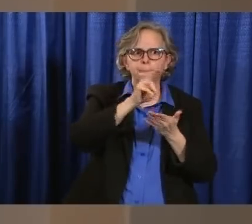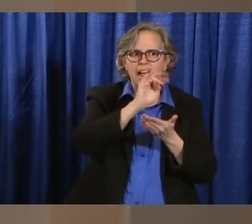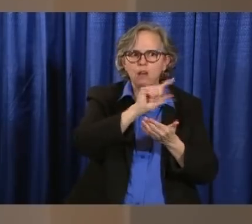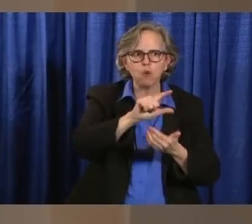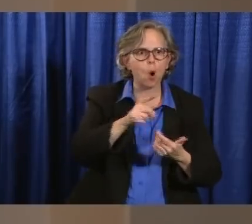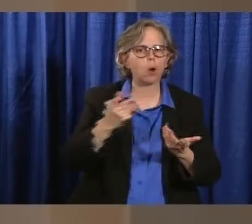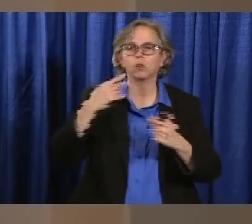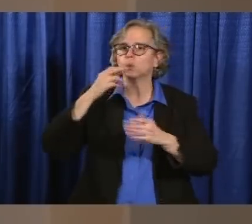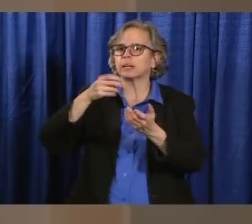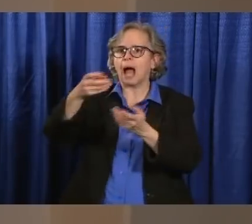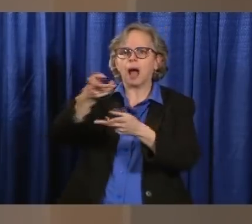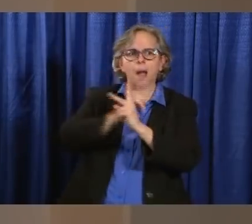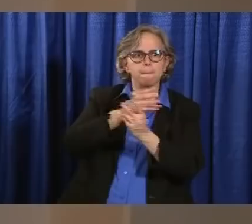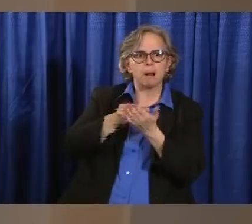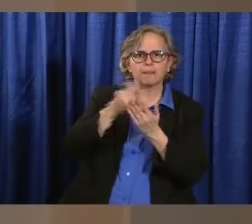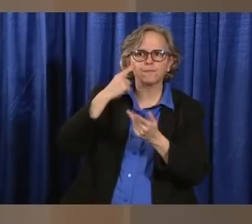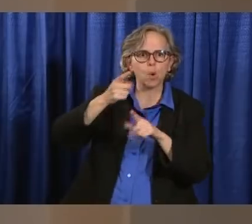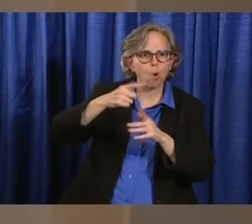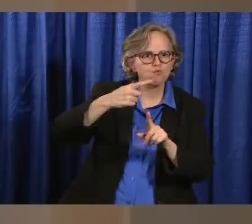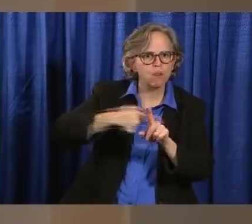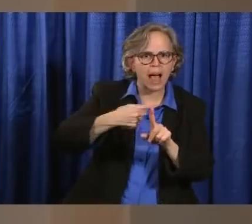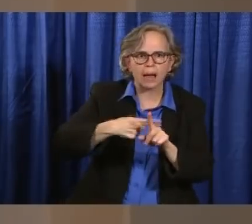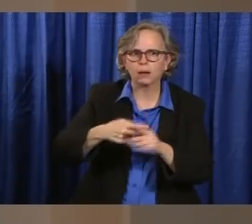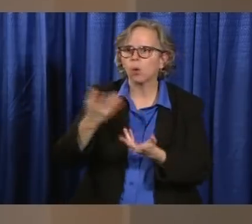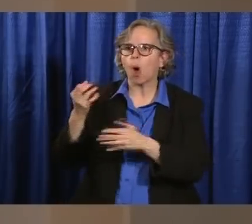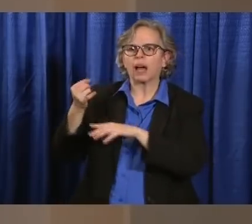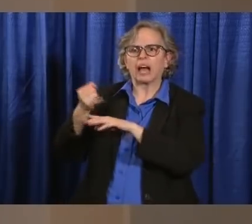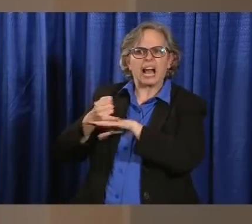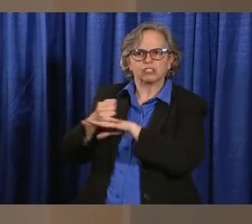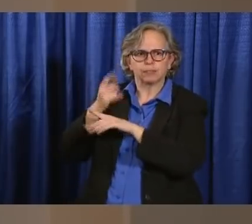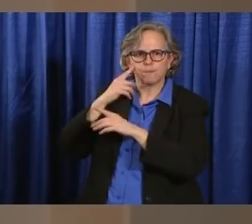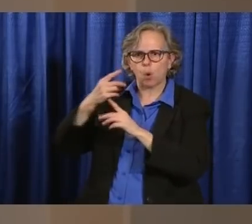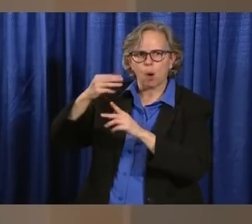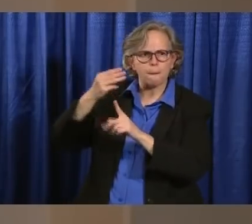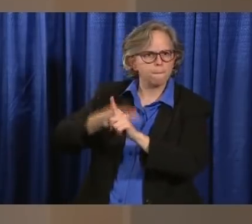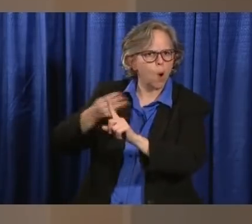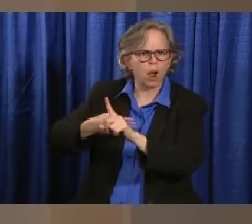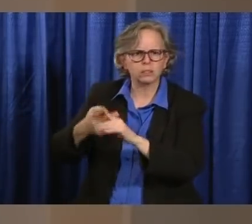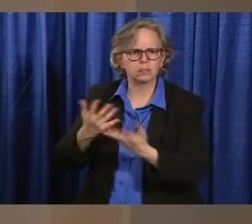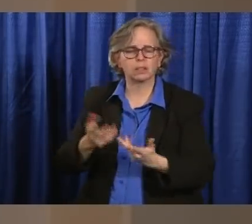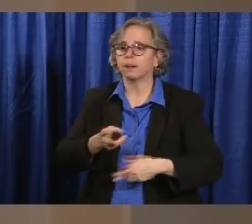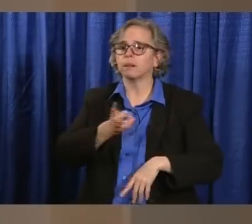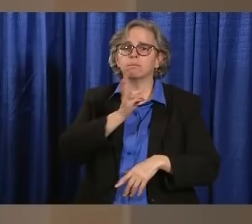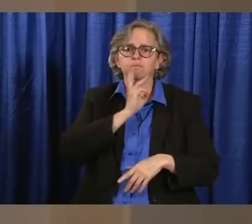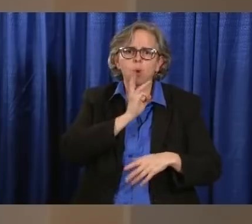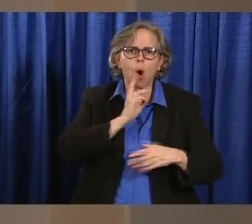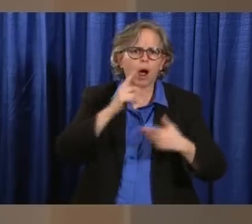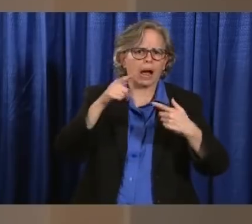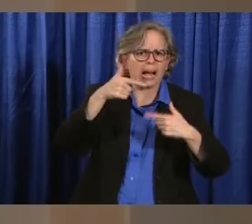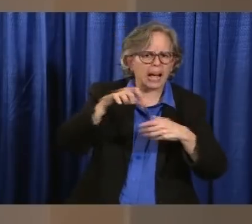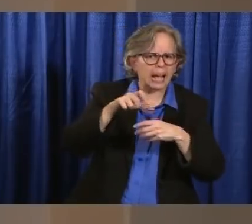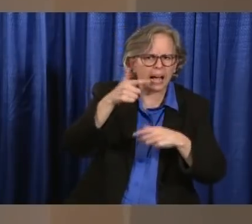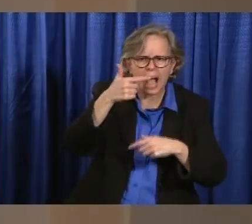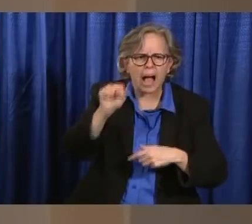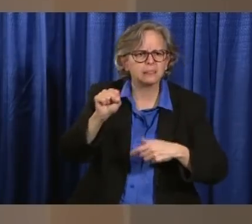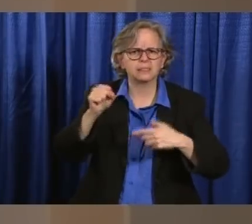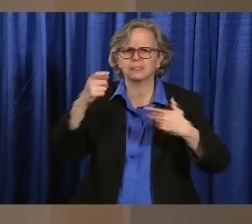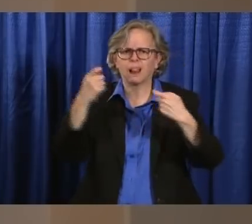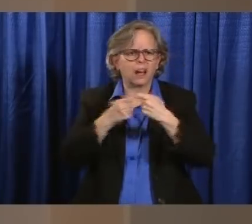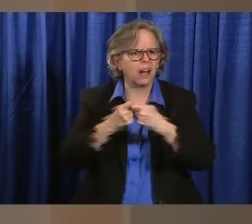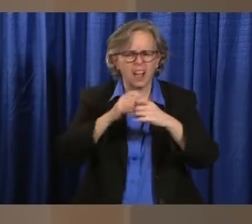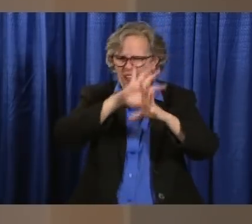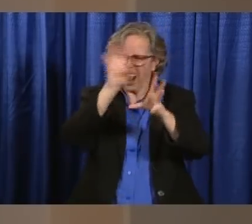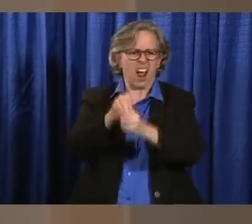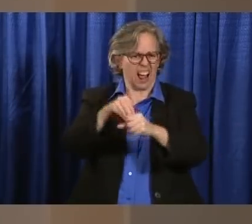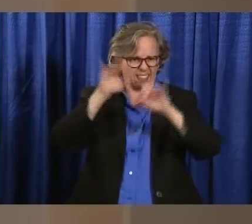So a big boost there, I know, for many businesses that are struggling. So we encourage you to take care, to